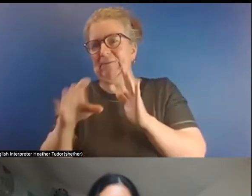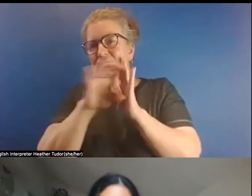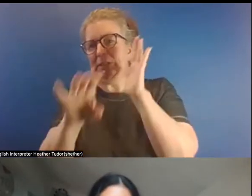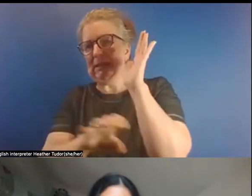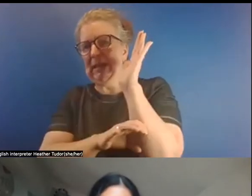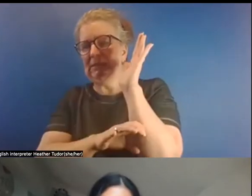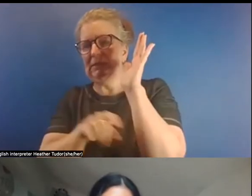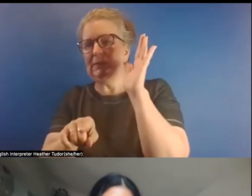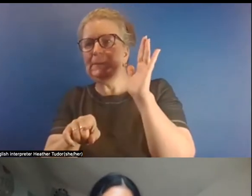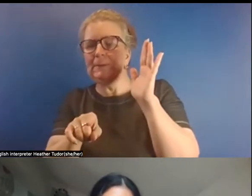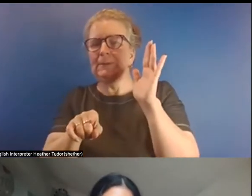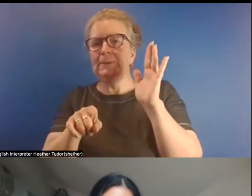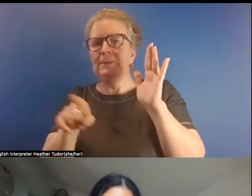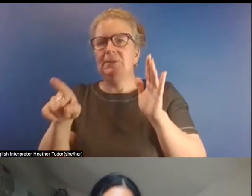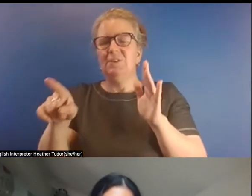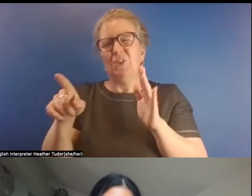of like